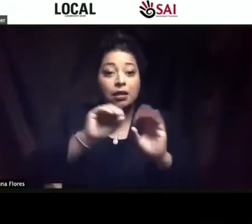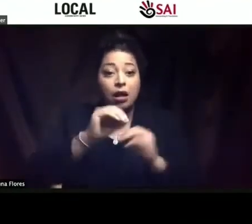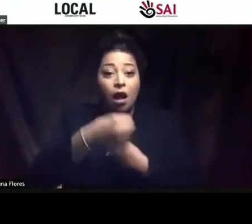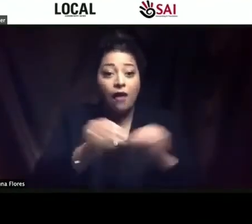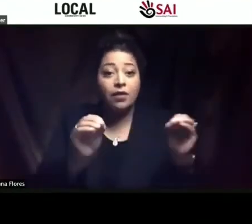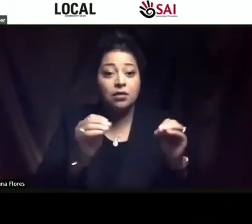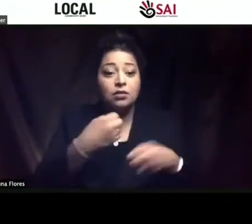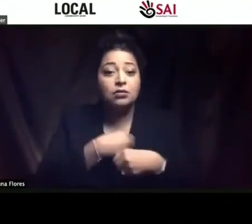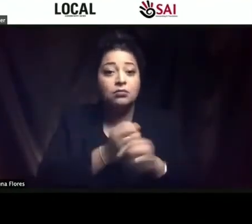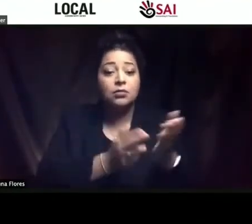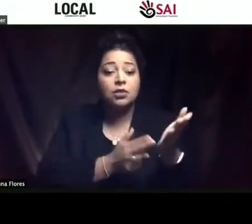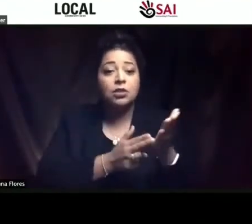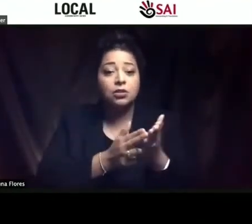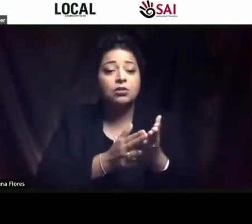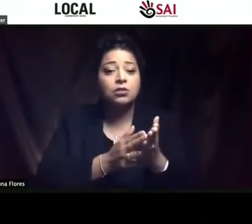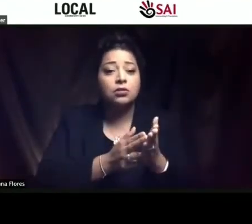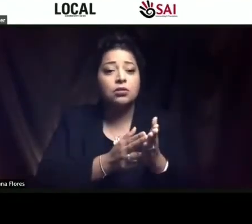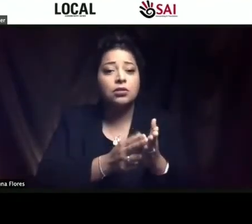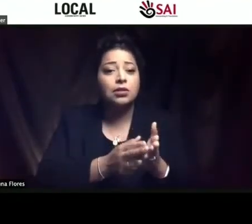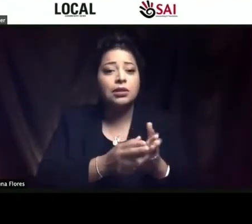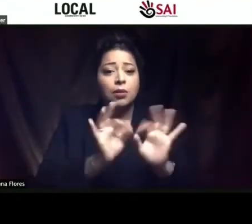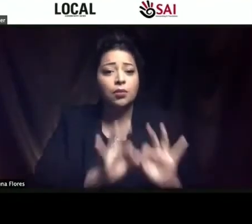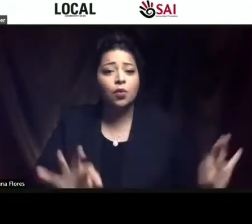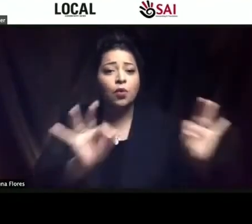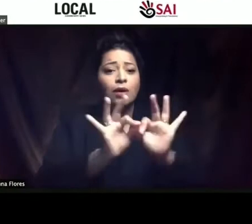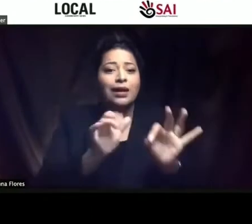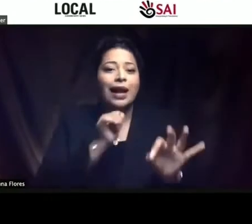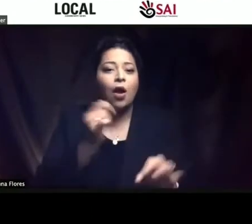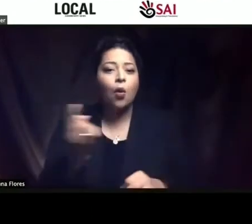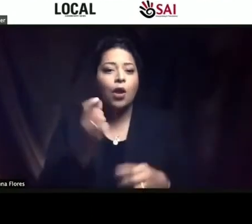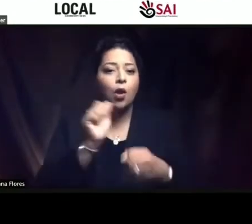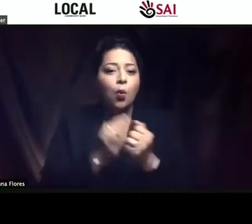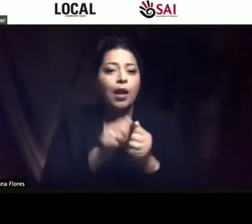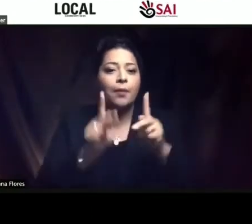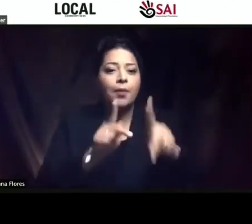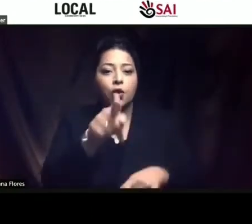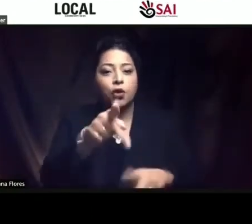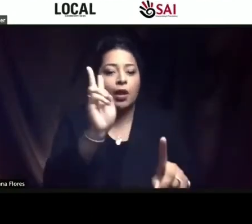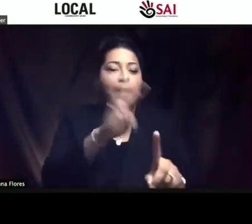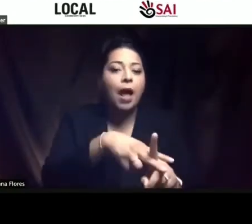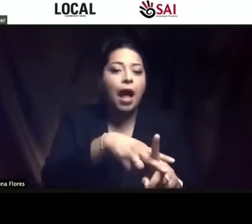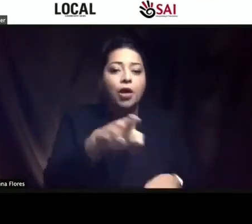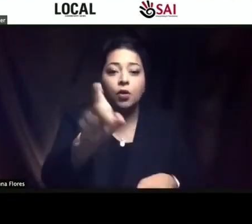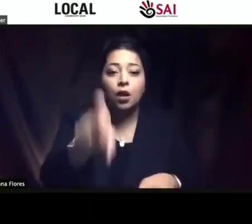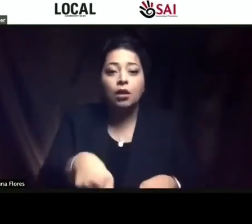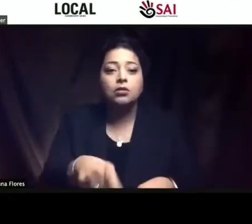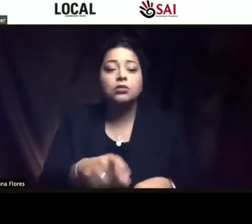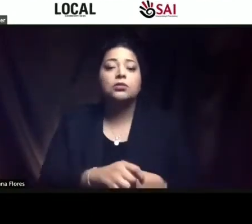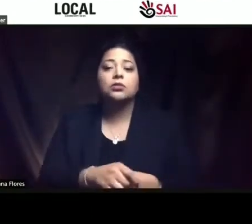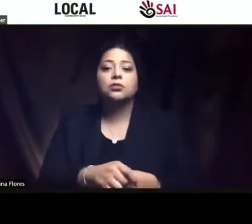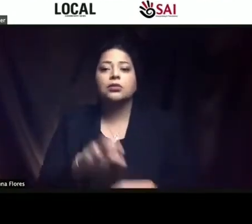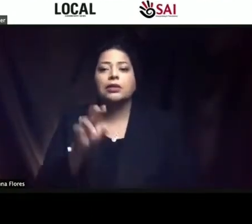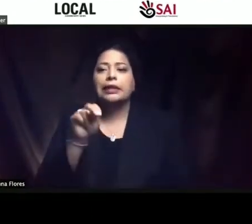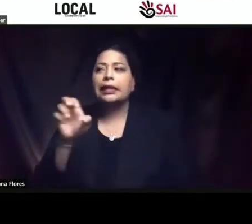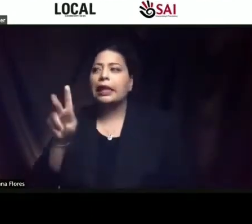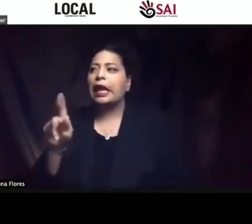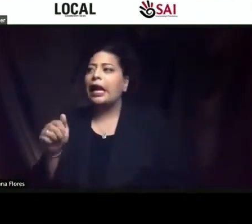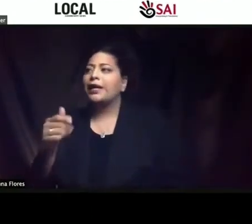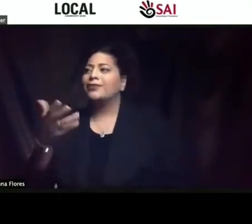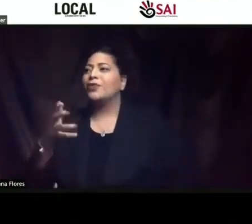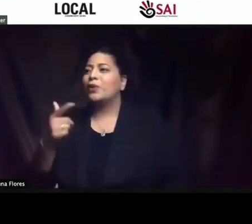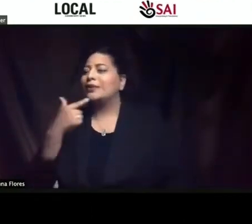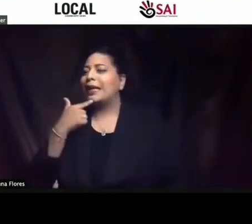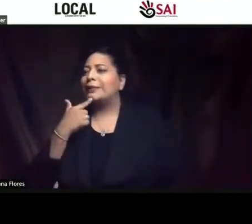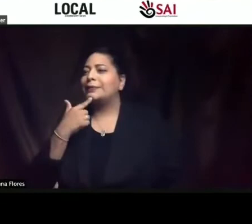go with people who apply. You also have to make sure that you do, like I think it was Ms. Dory Brown